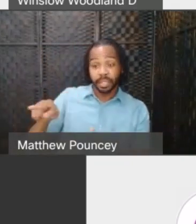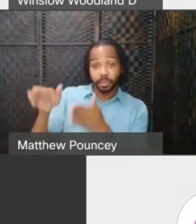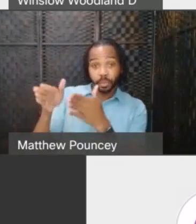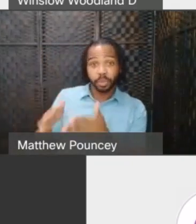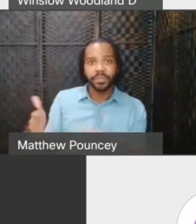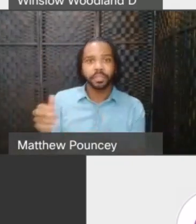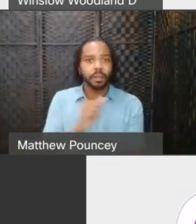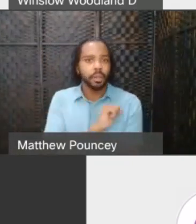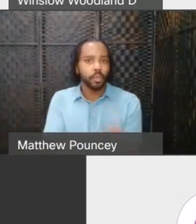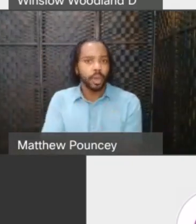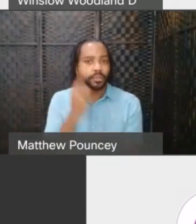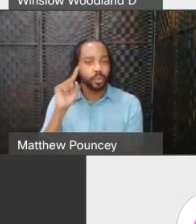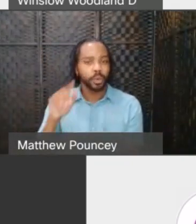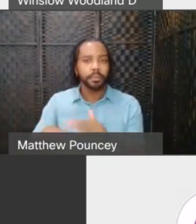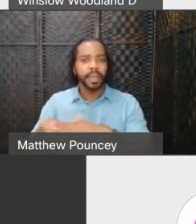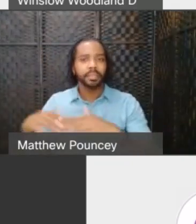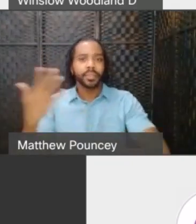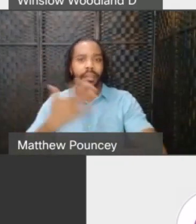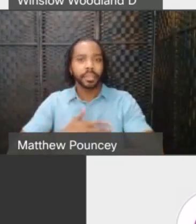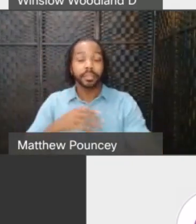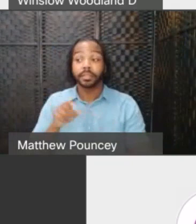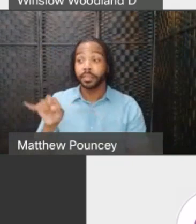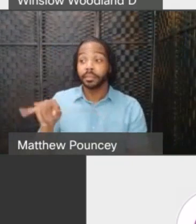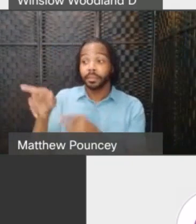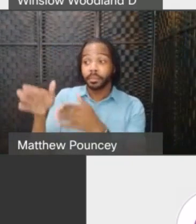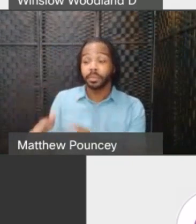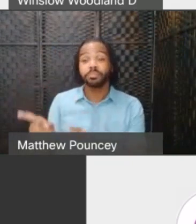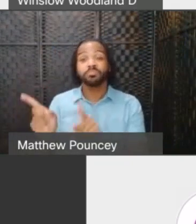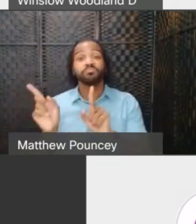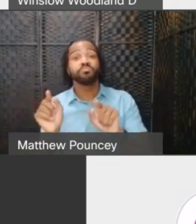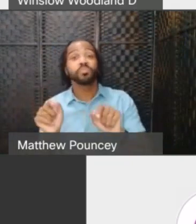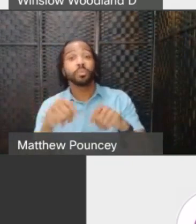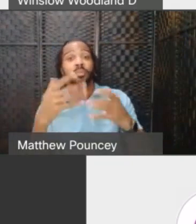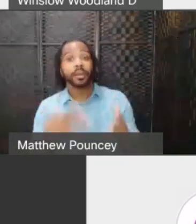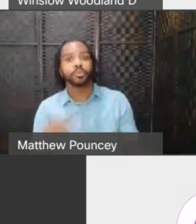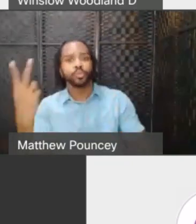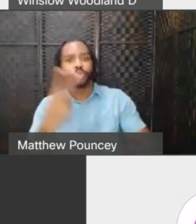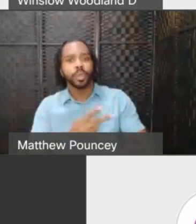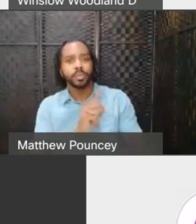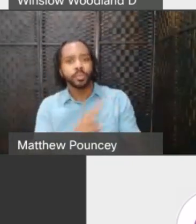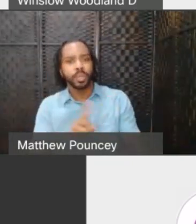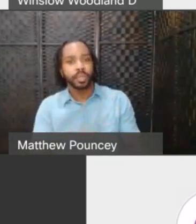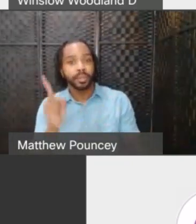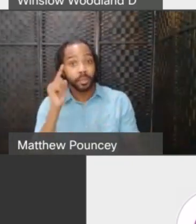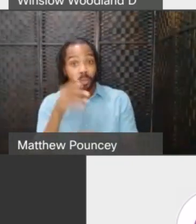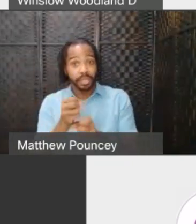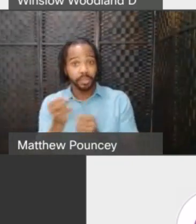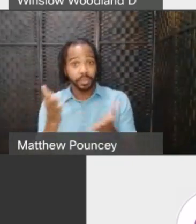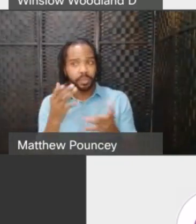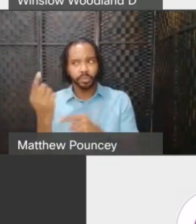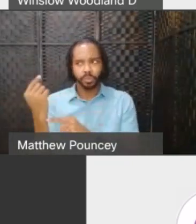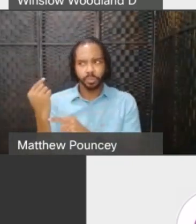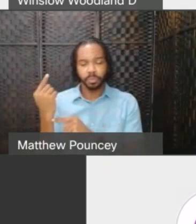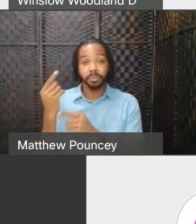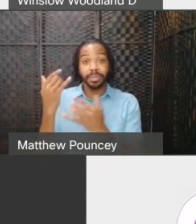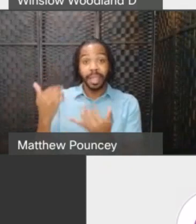days. So if they came to a provider 2 days a week for services a year ago, and they're back with them